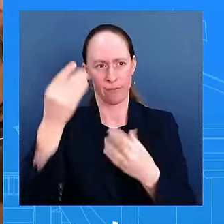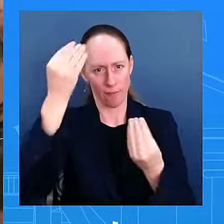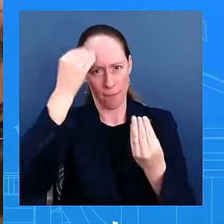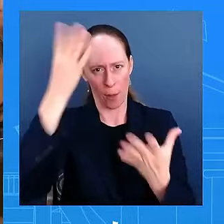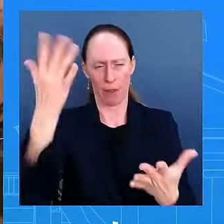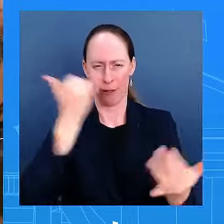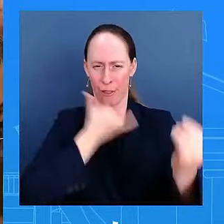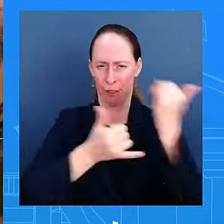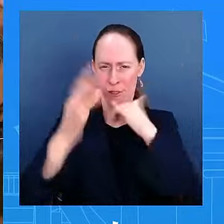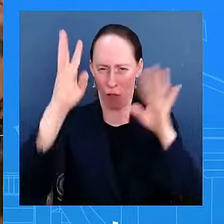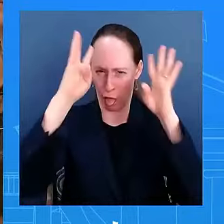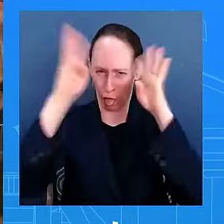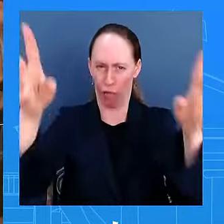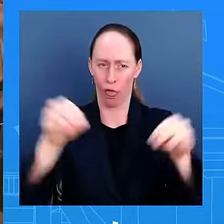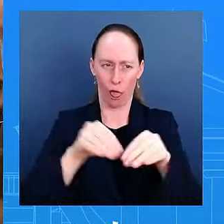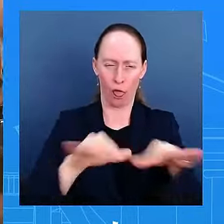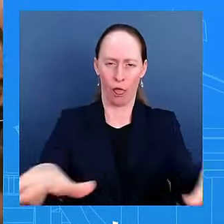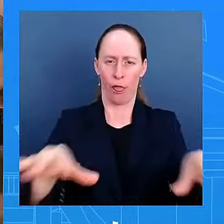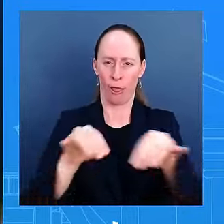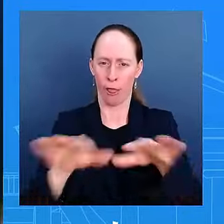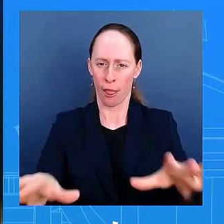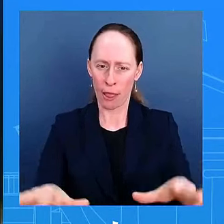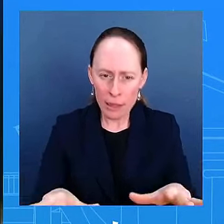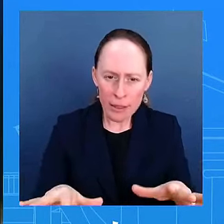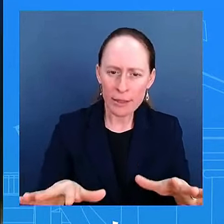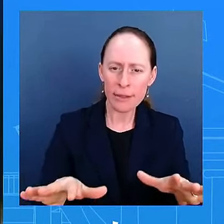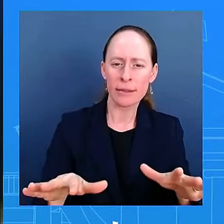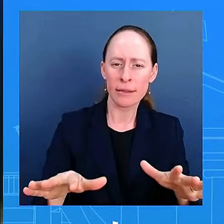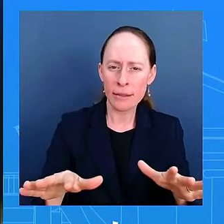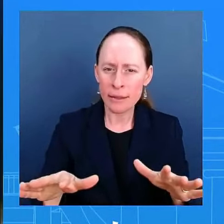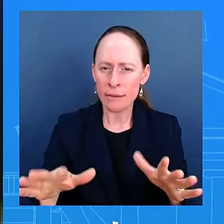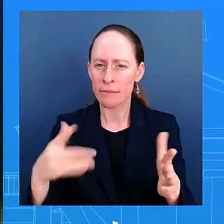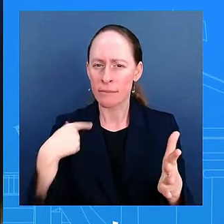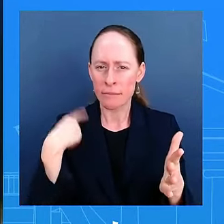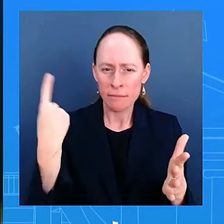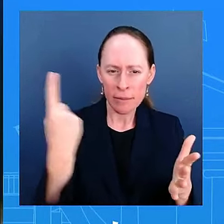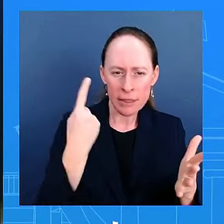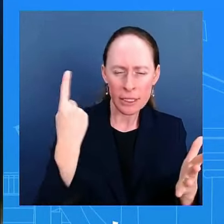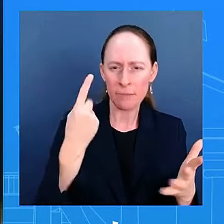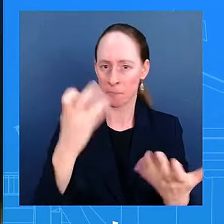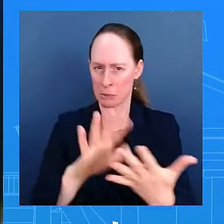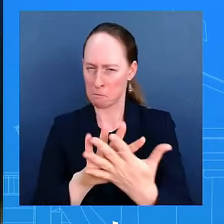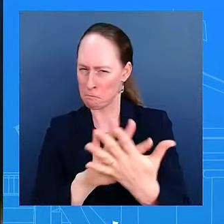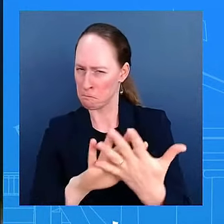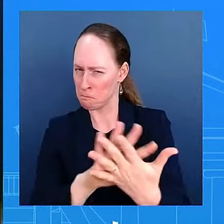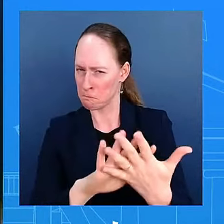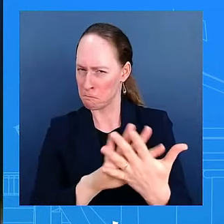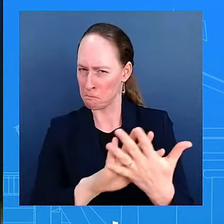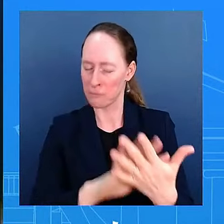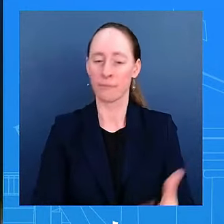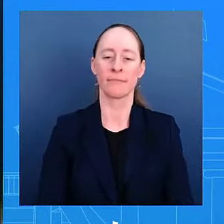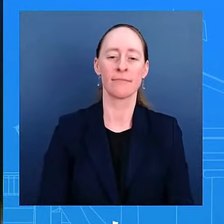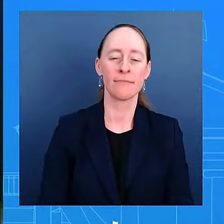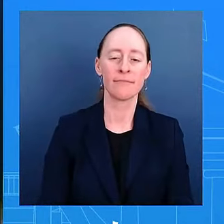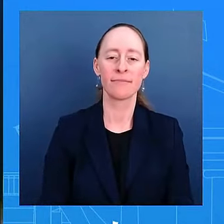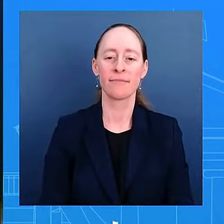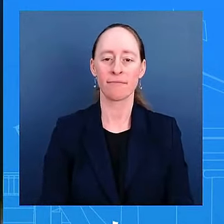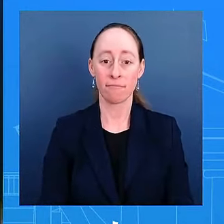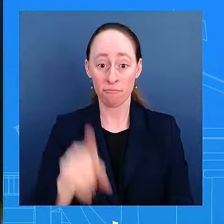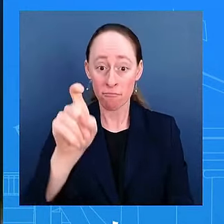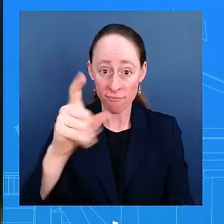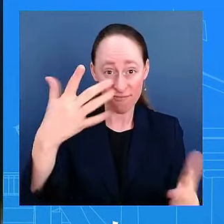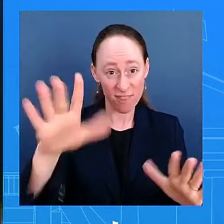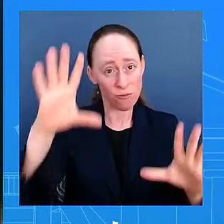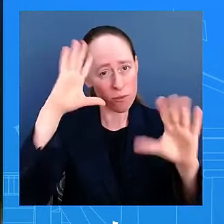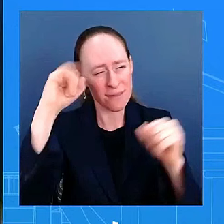that a conversation? I don't have anything to share besides the president reaching out to elected officials, local and statewide, to